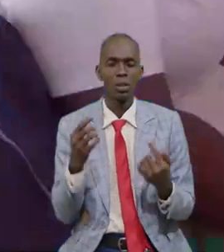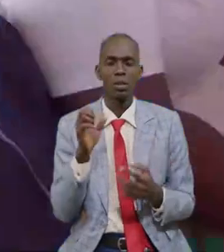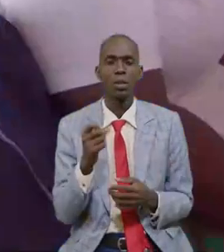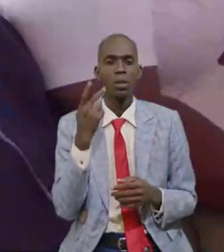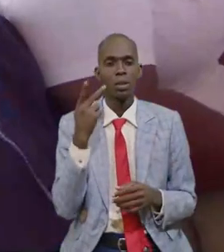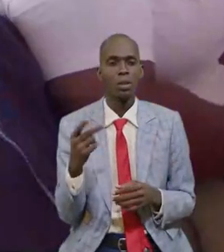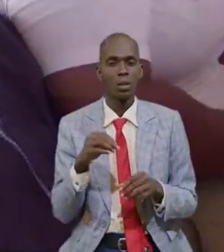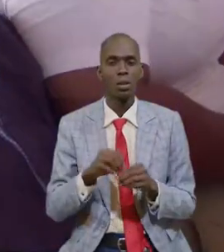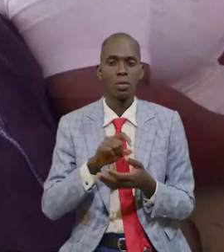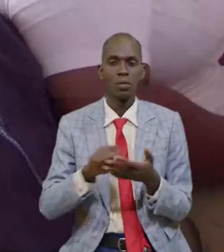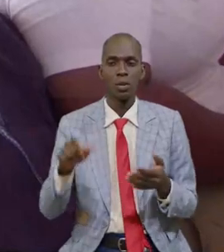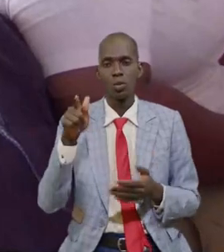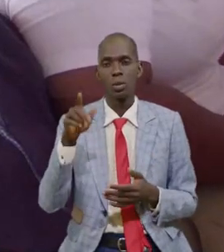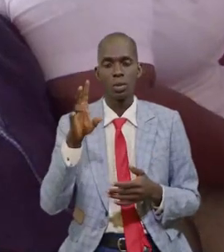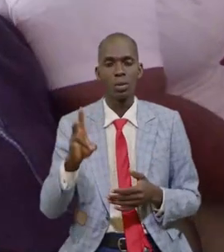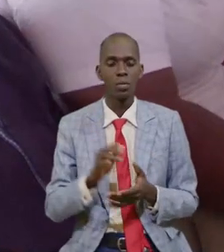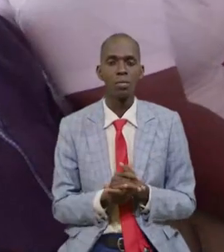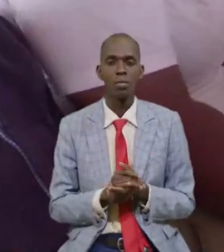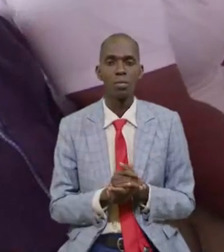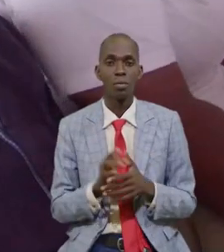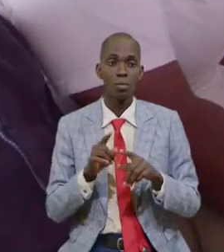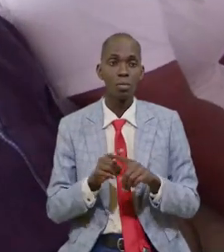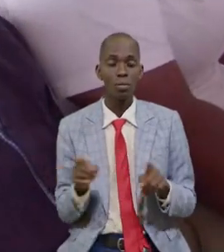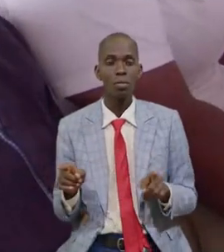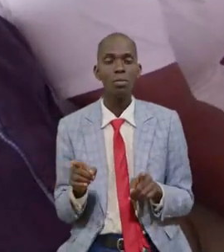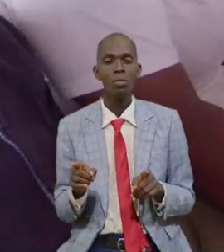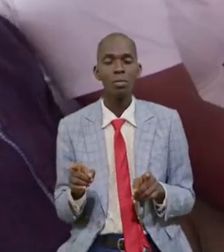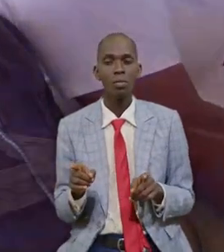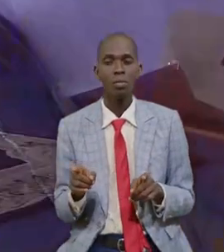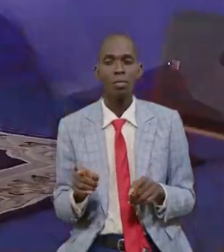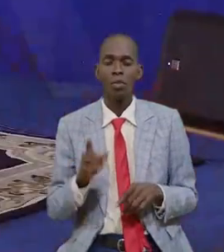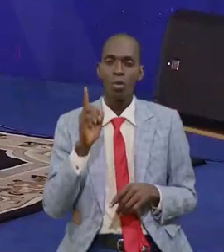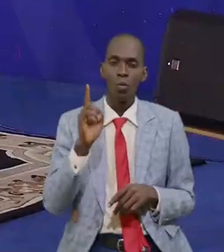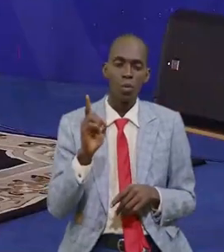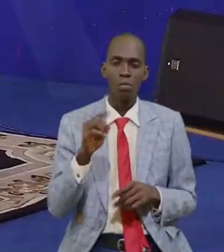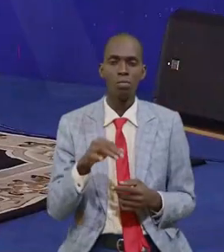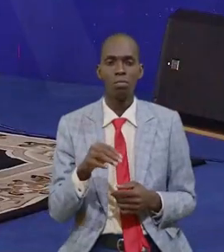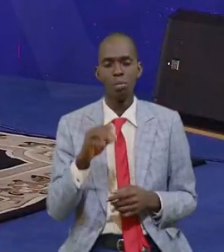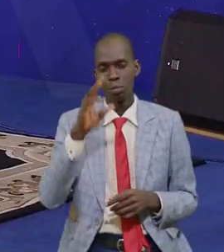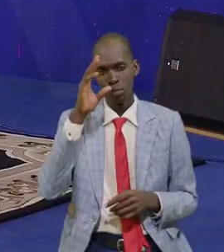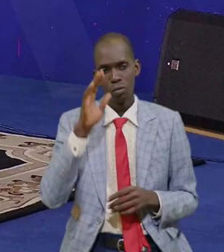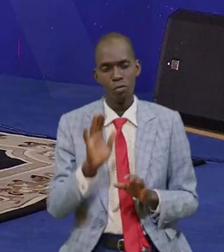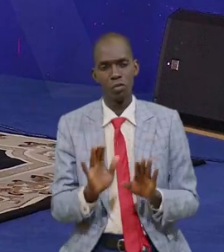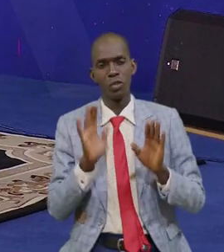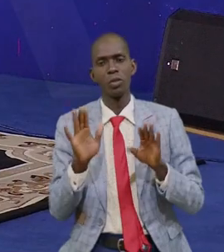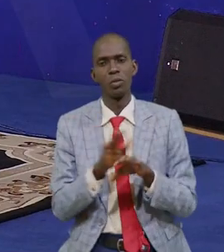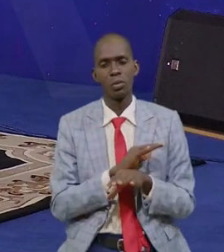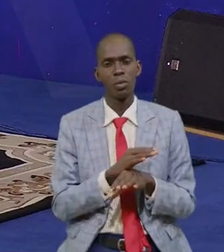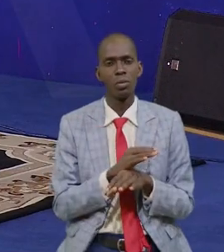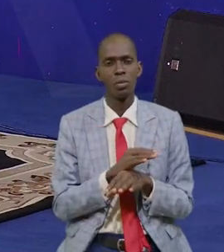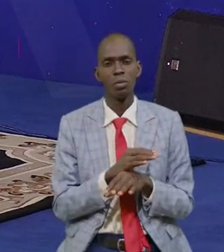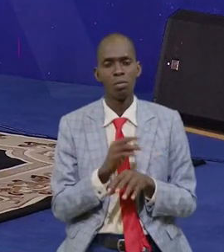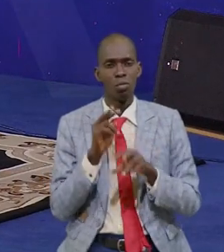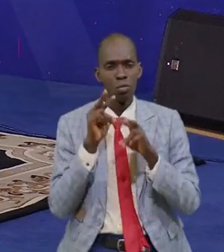there, 27. But a certain fearful looking for of